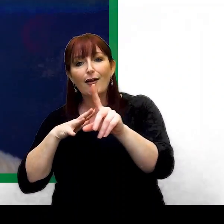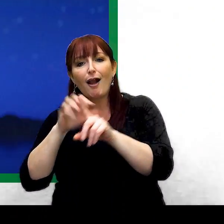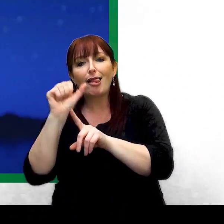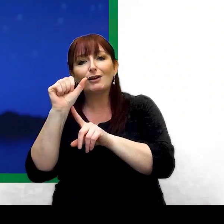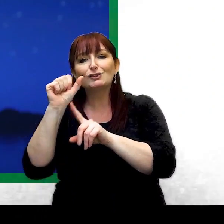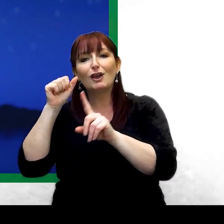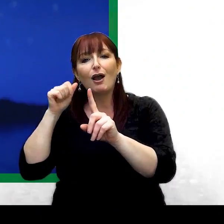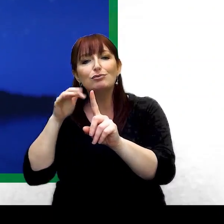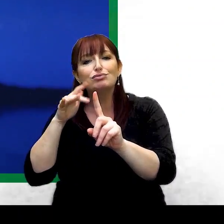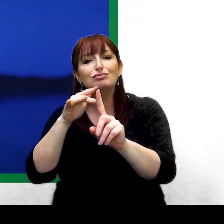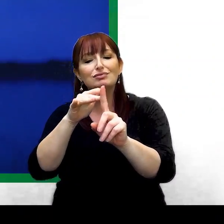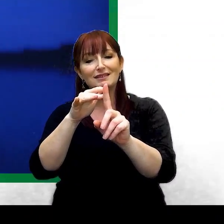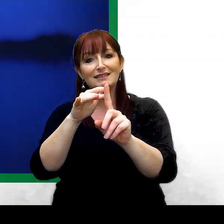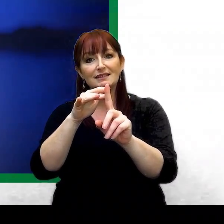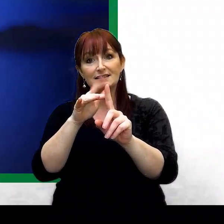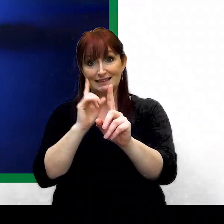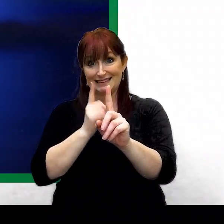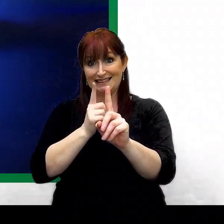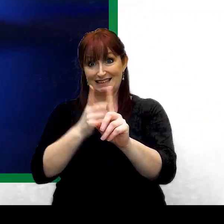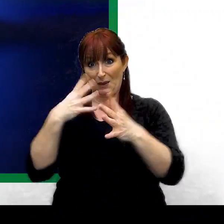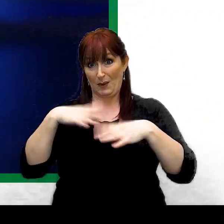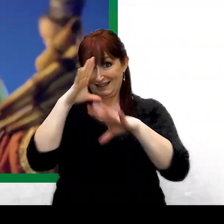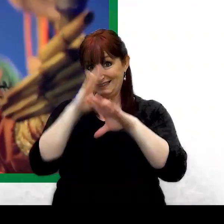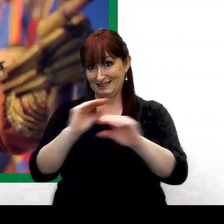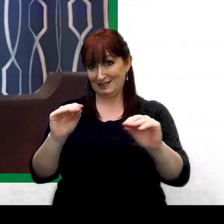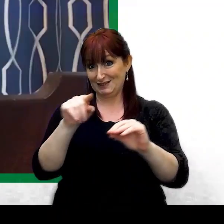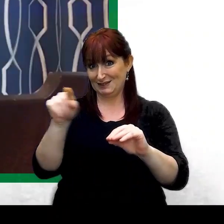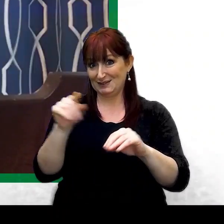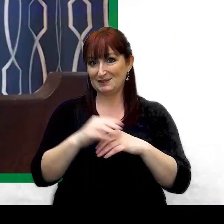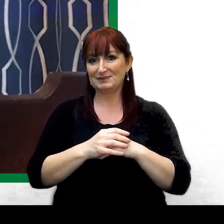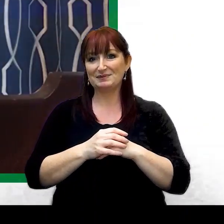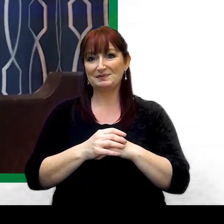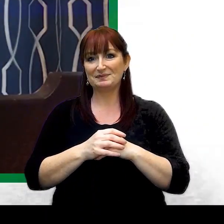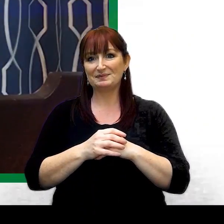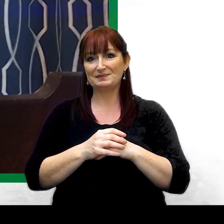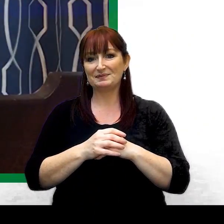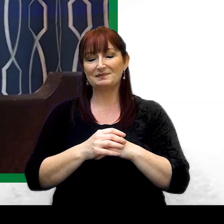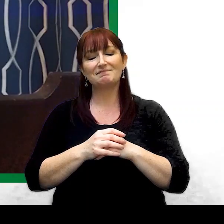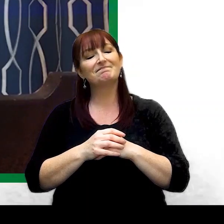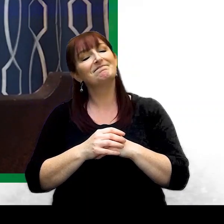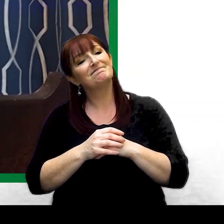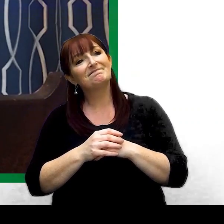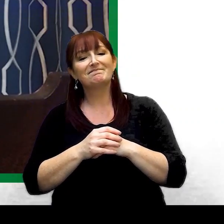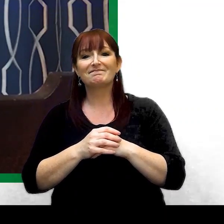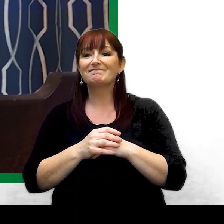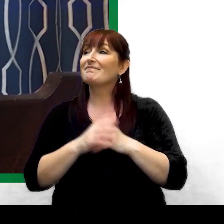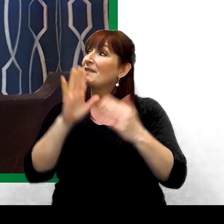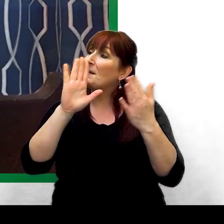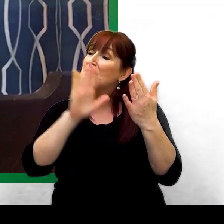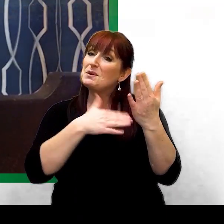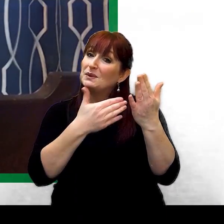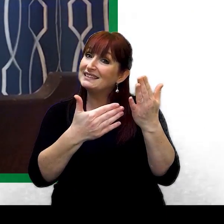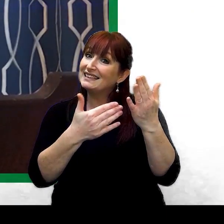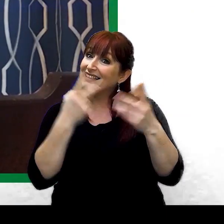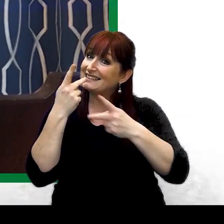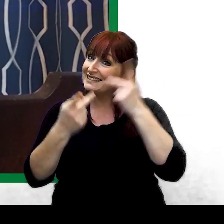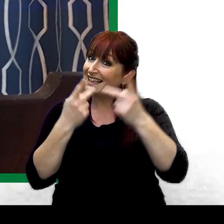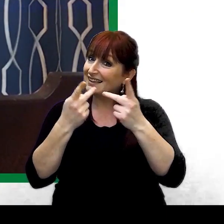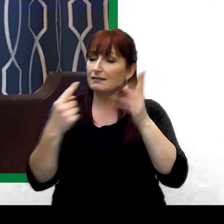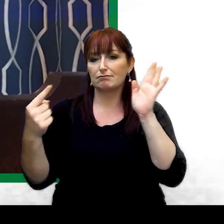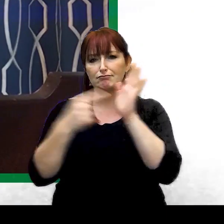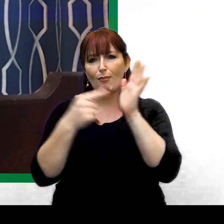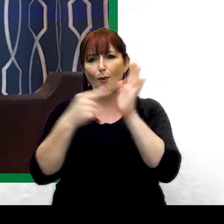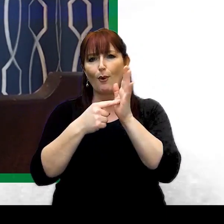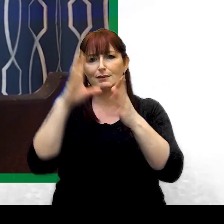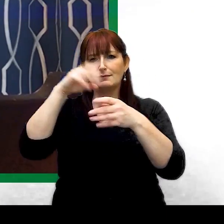production, and that's exactly what we want to do with you guys today. Music and singing are really important parts of all musicals, and though The Lion